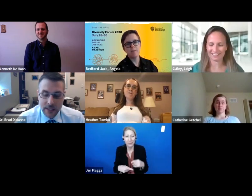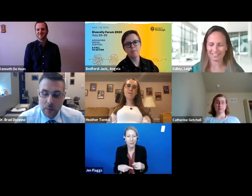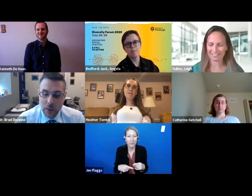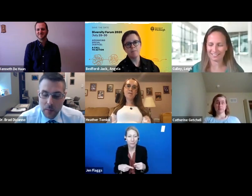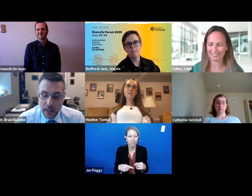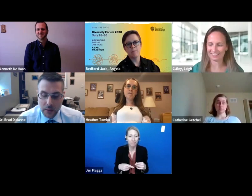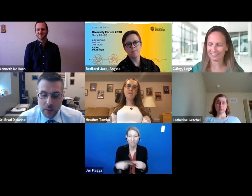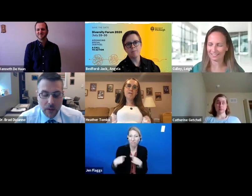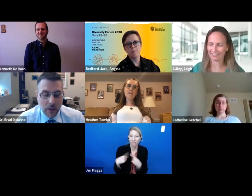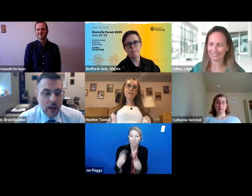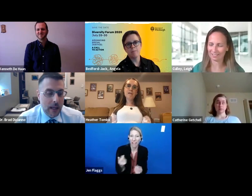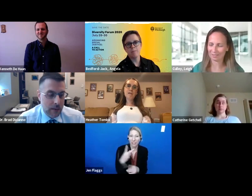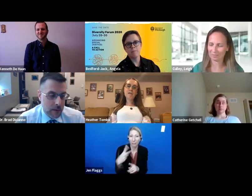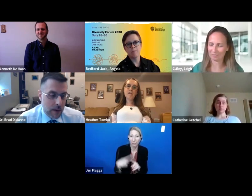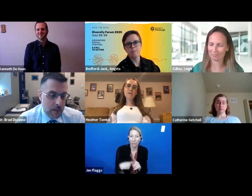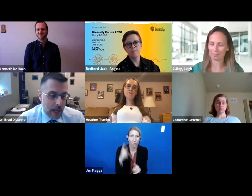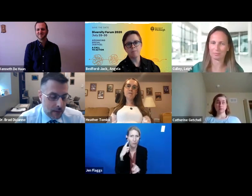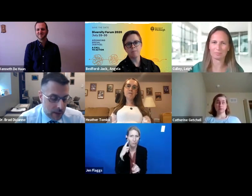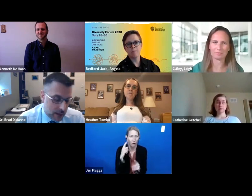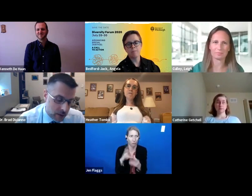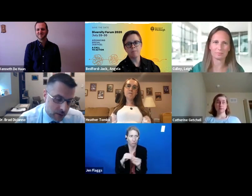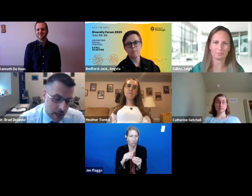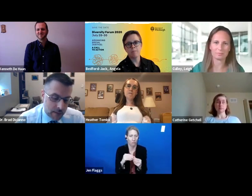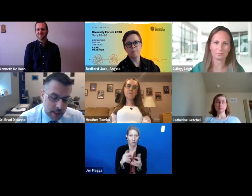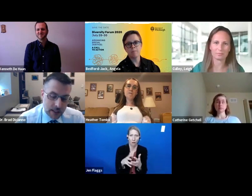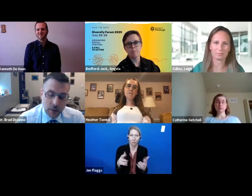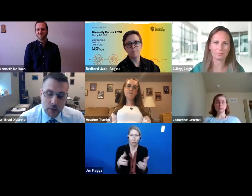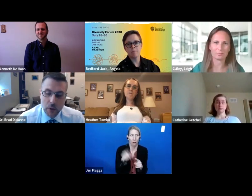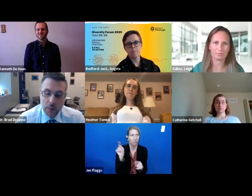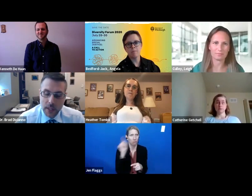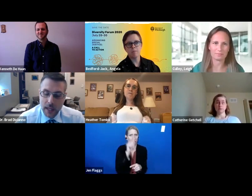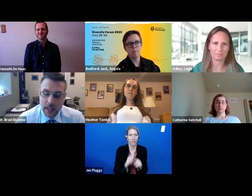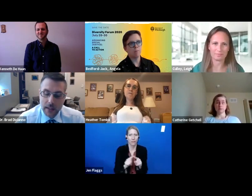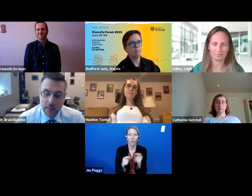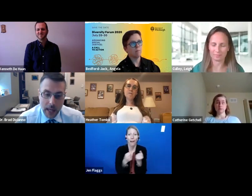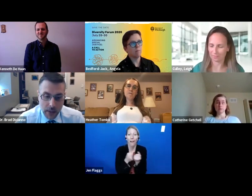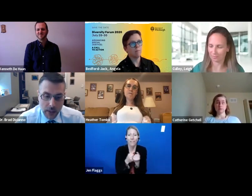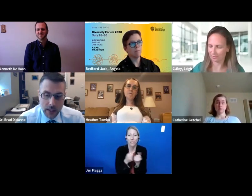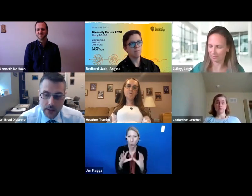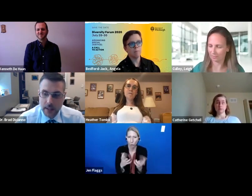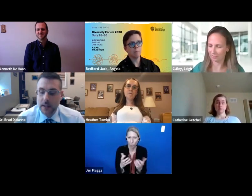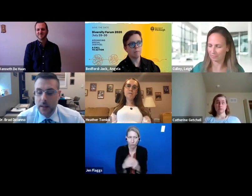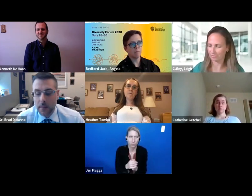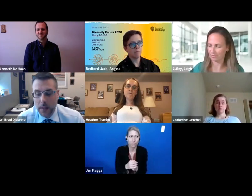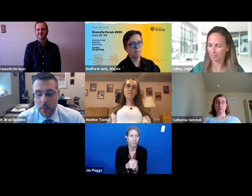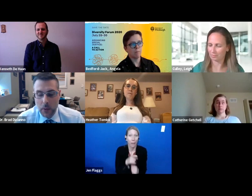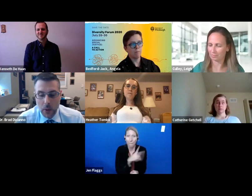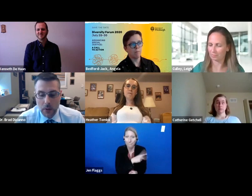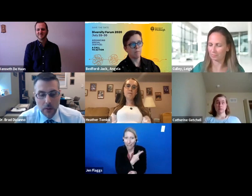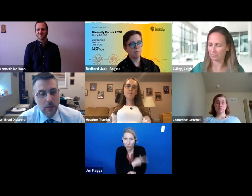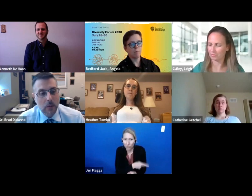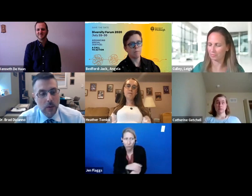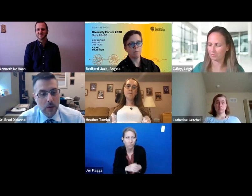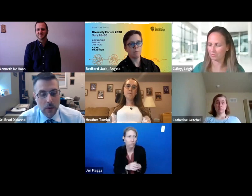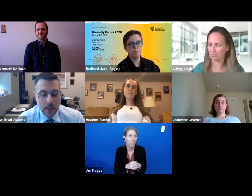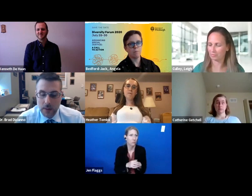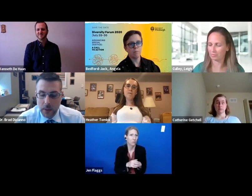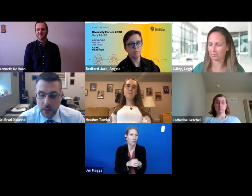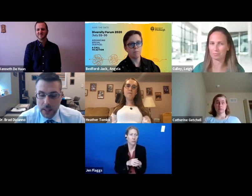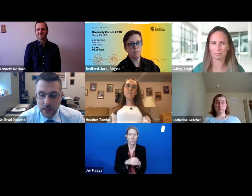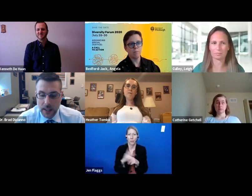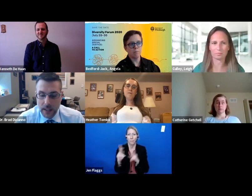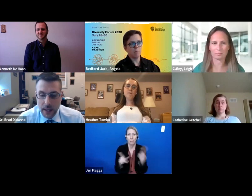Over the last couple of months, we've heard a lot from advocacy groups and patients and people who work with those